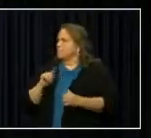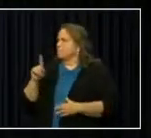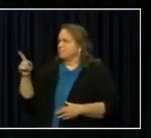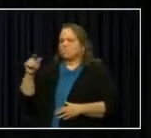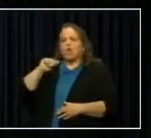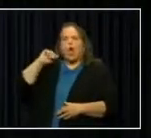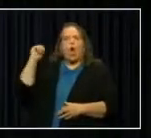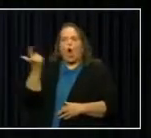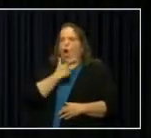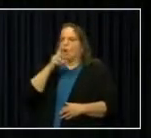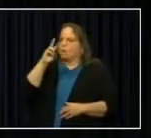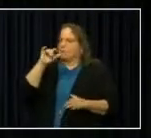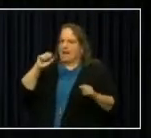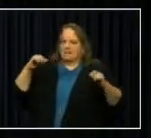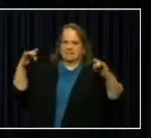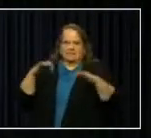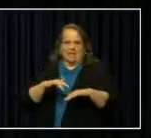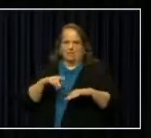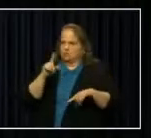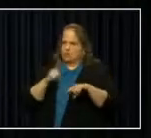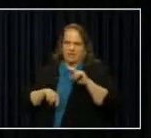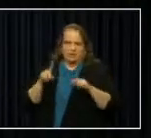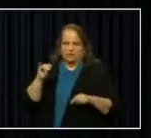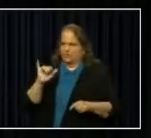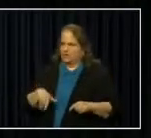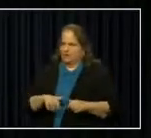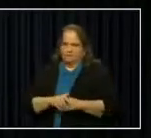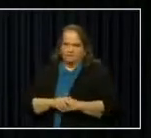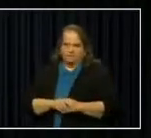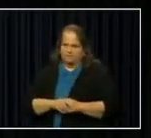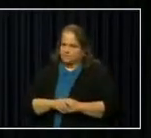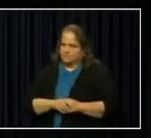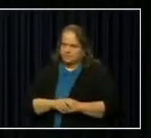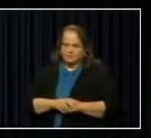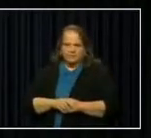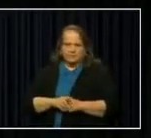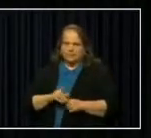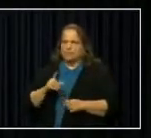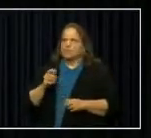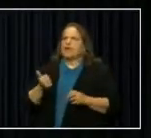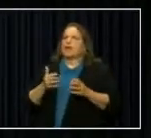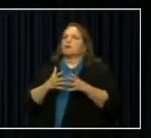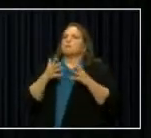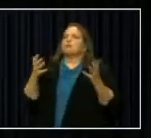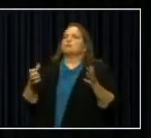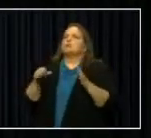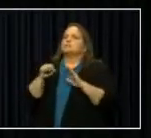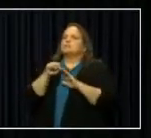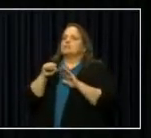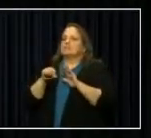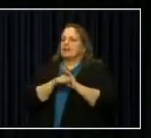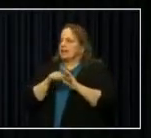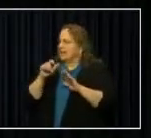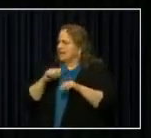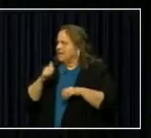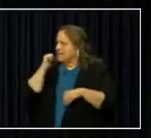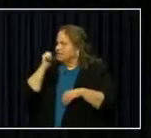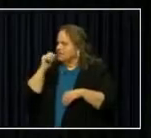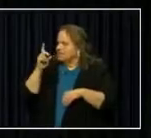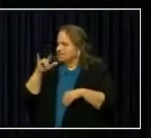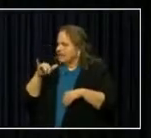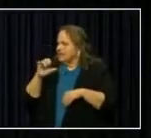All mass gatherings we can't be doing. So how much is the state losing each day the economy is shut